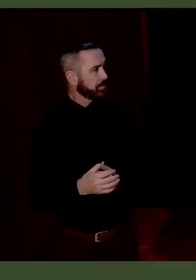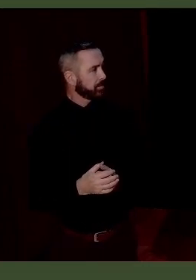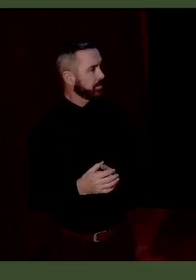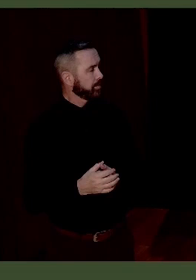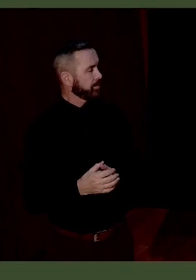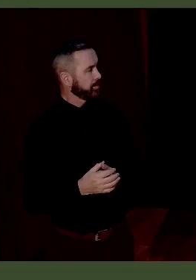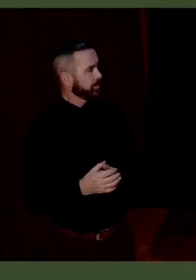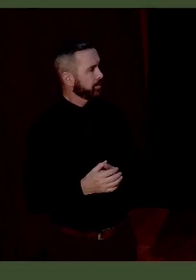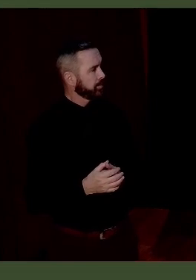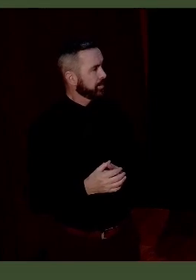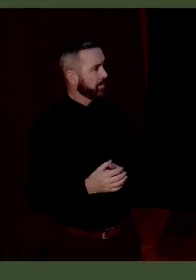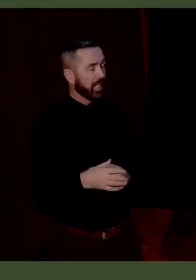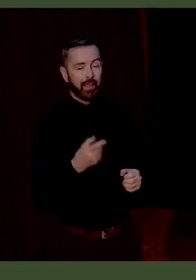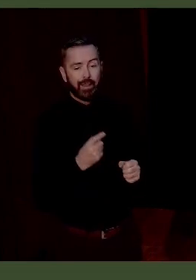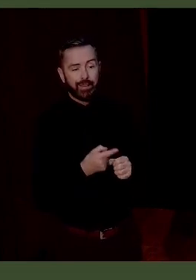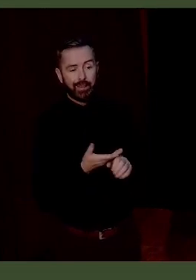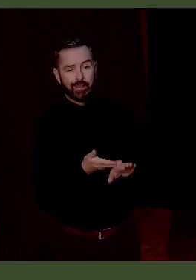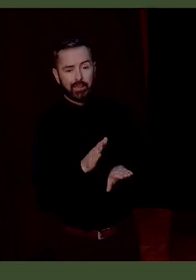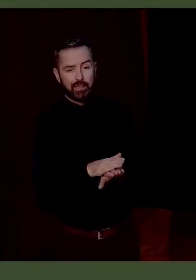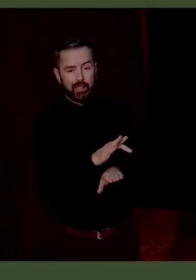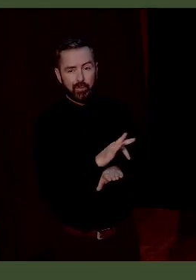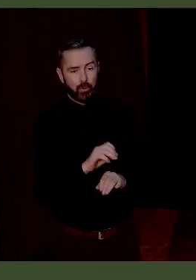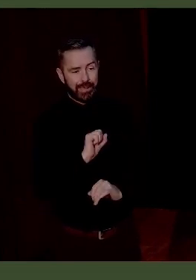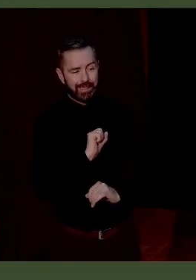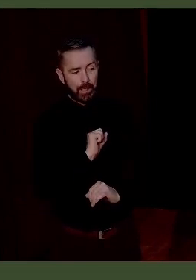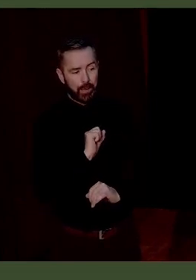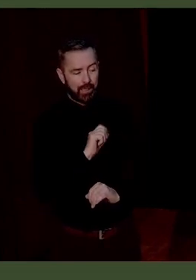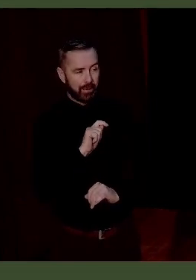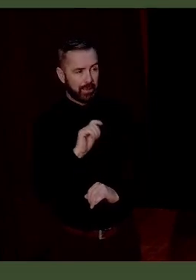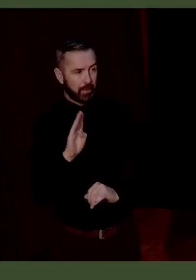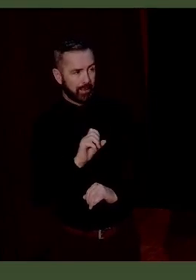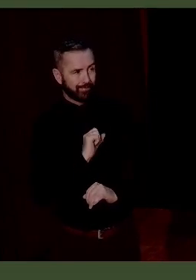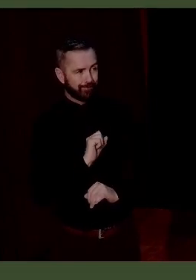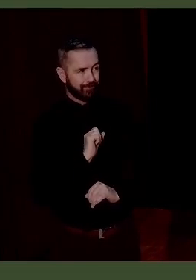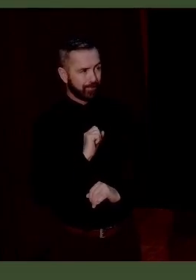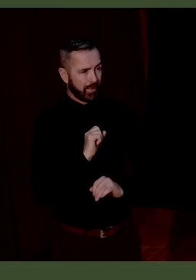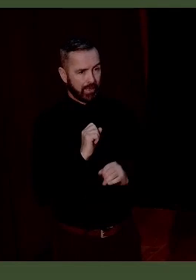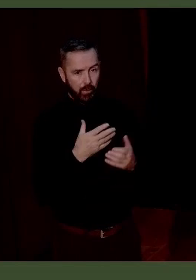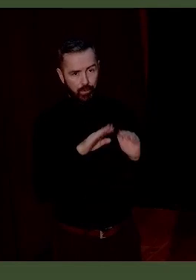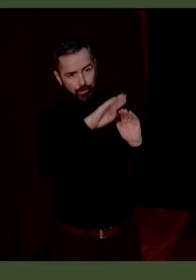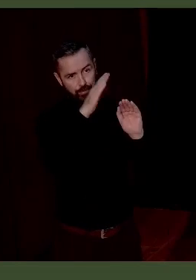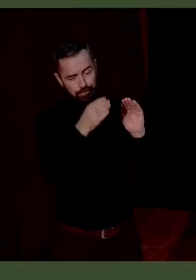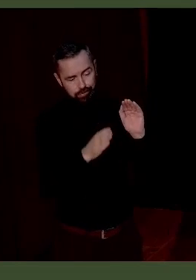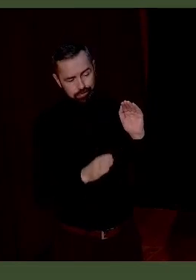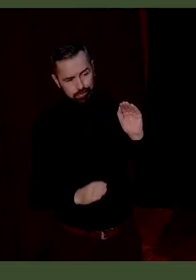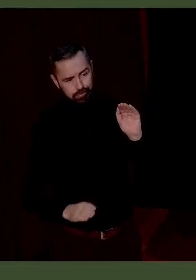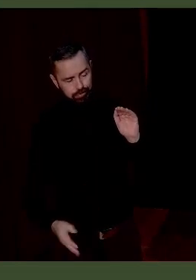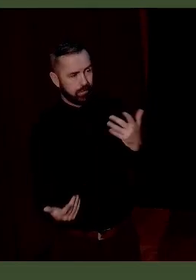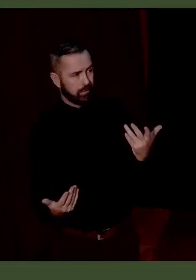get, again, mortality from TB, again, heading in all the wrong directions.